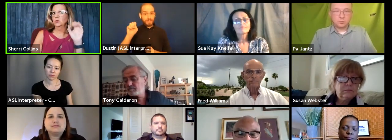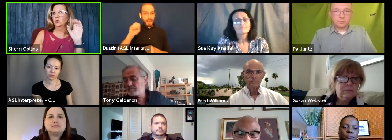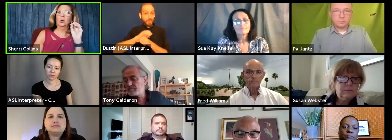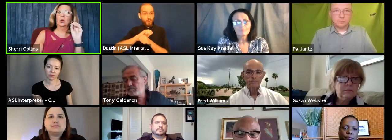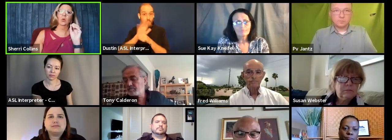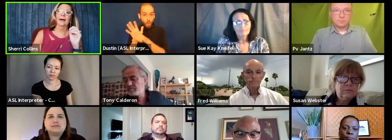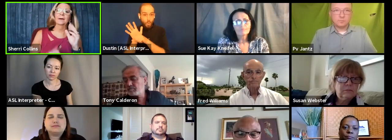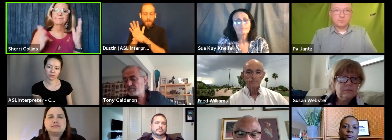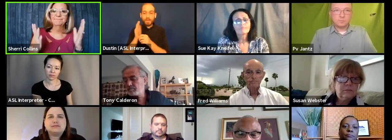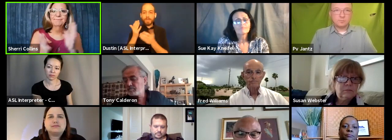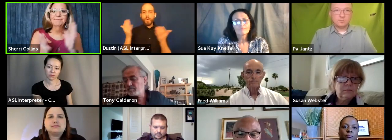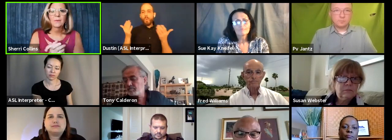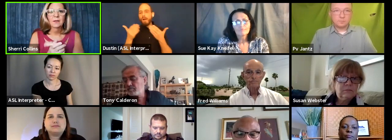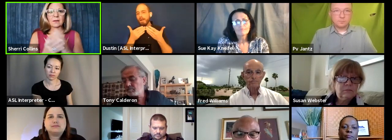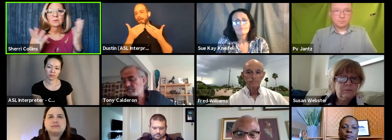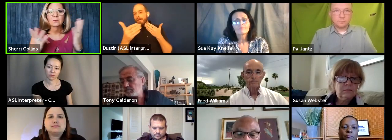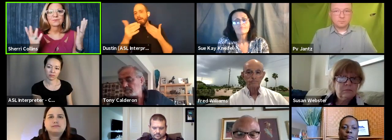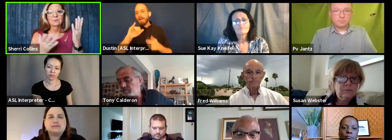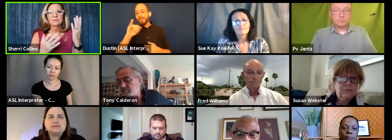like. So